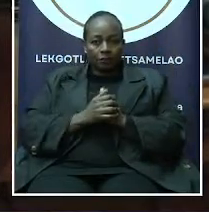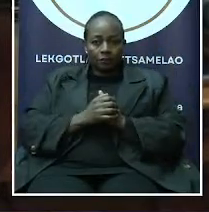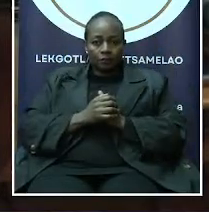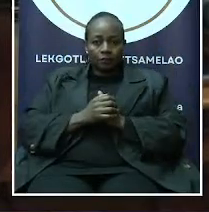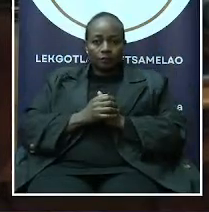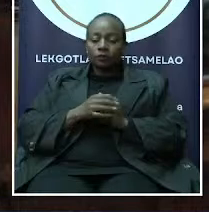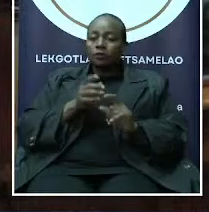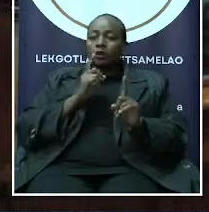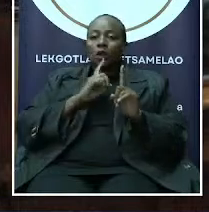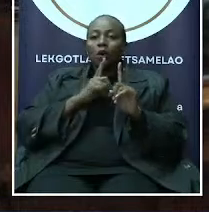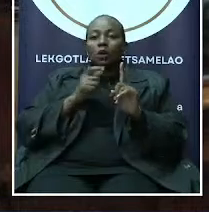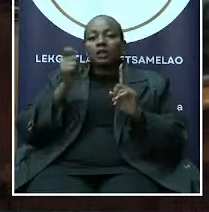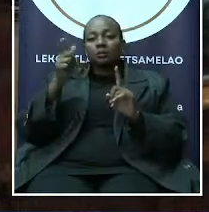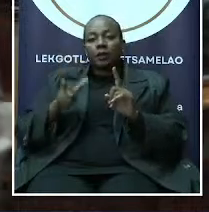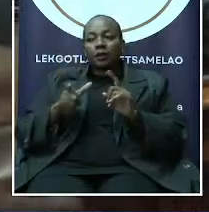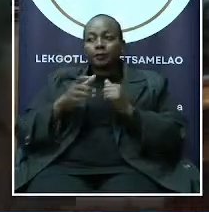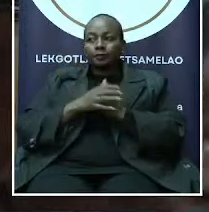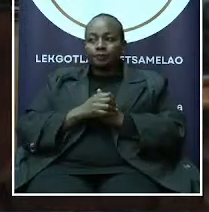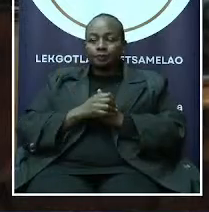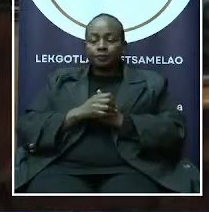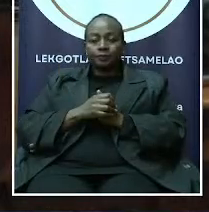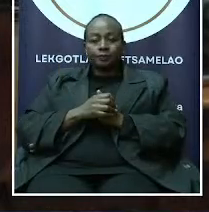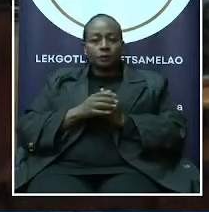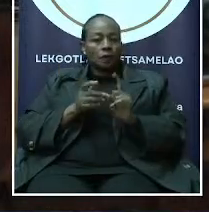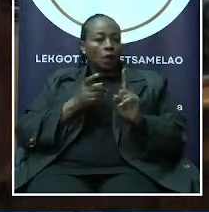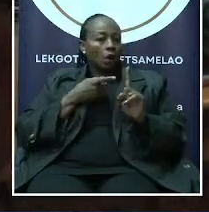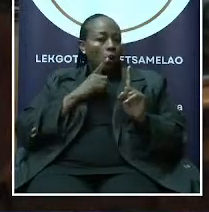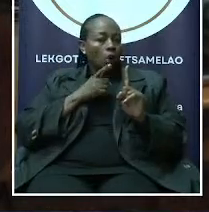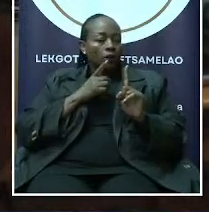Speaker, What is your point of order?